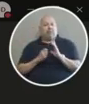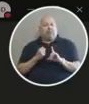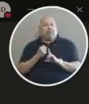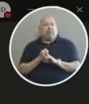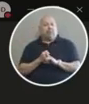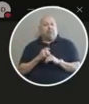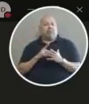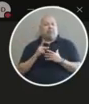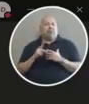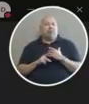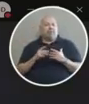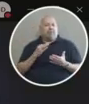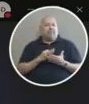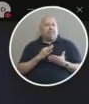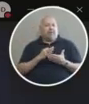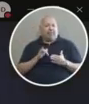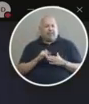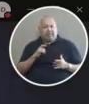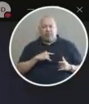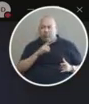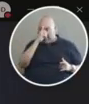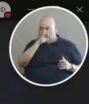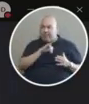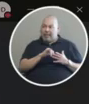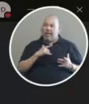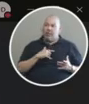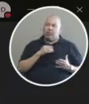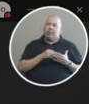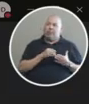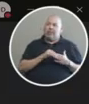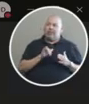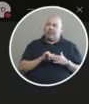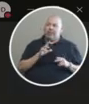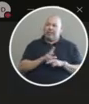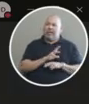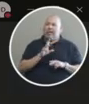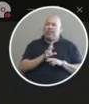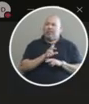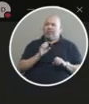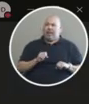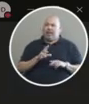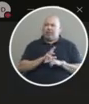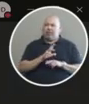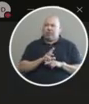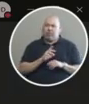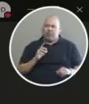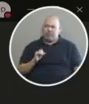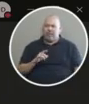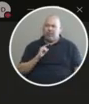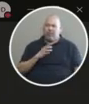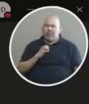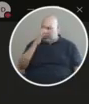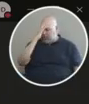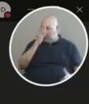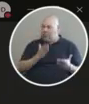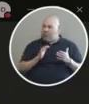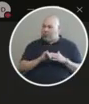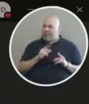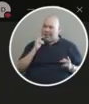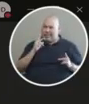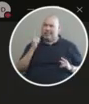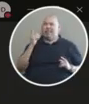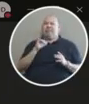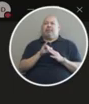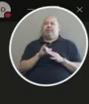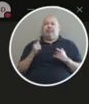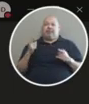impact fund policy, because I really think that those are dollars that we can use to help our community. And I would like to know maybe when we can see something